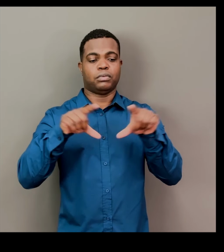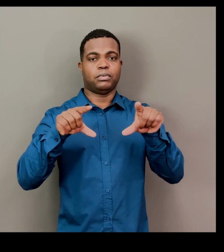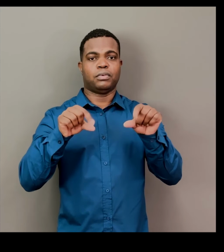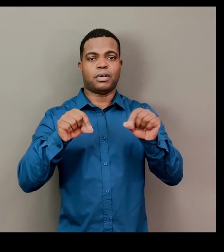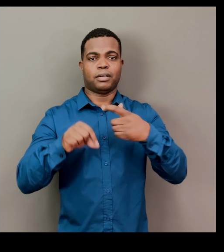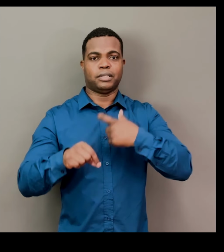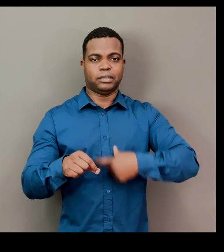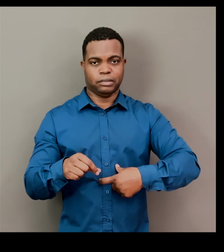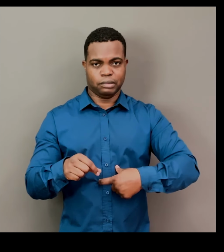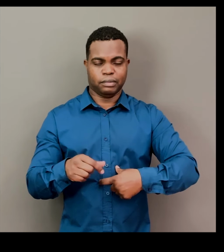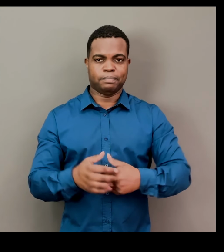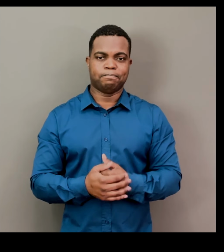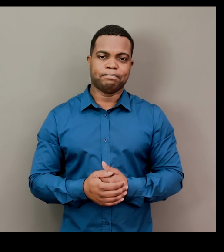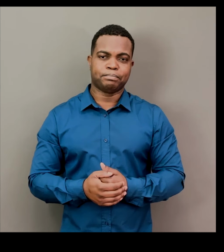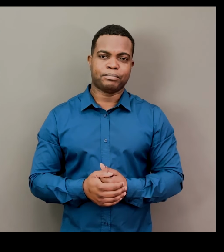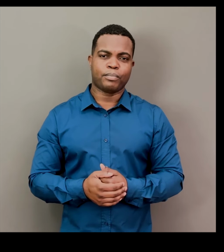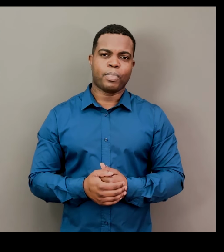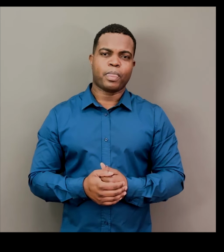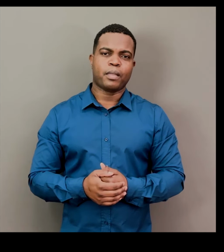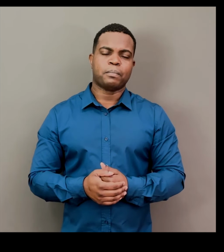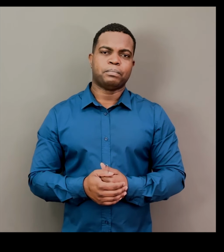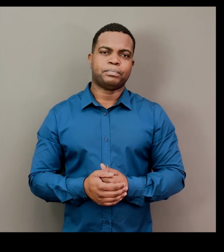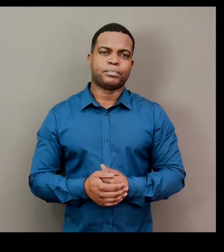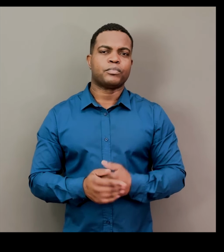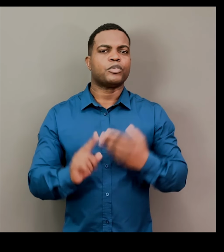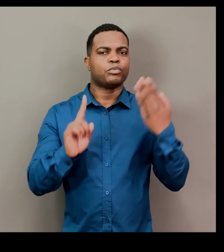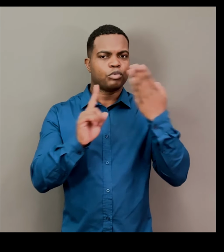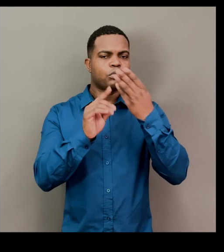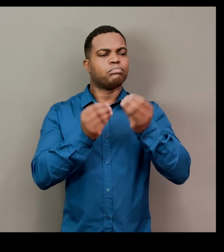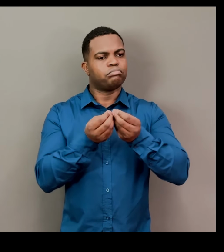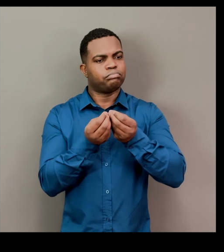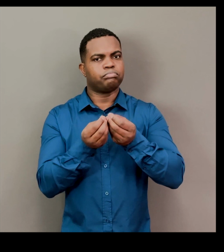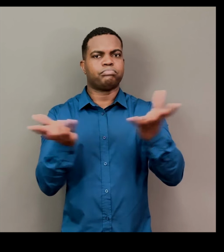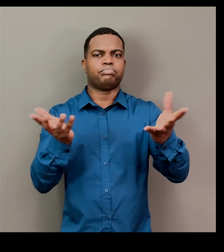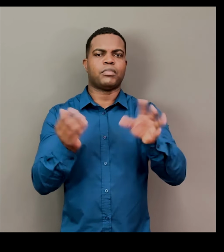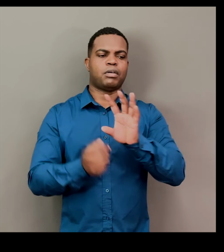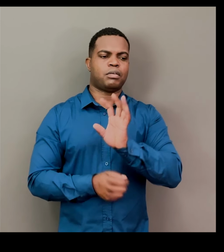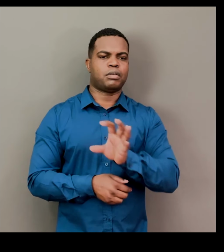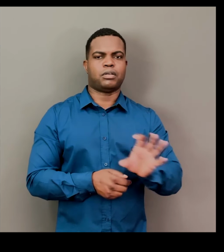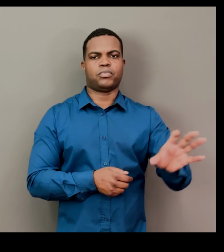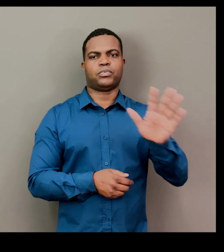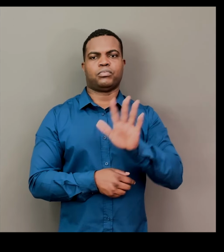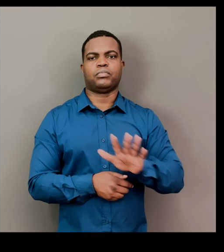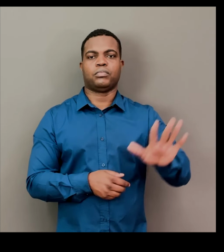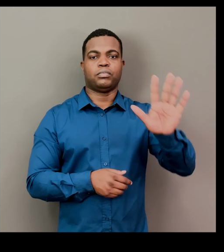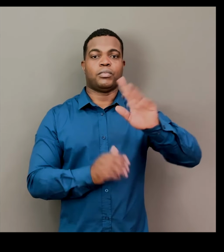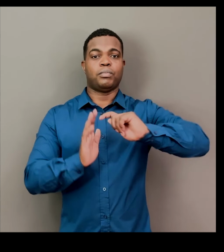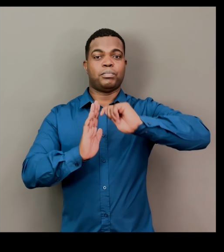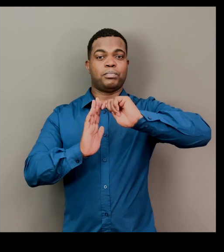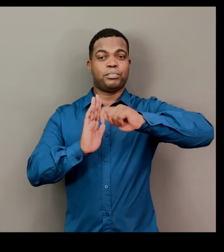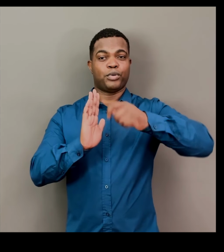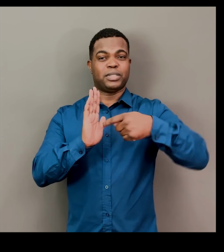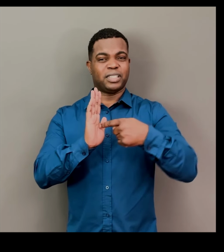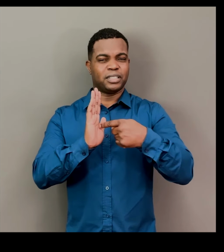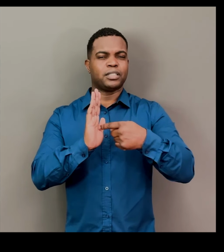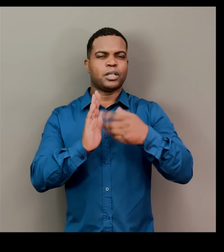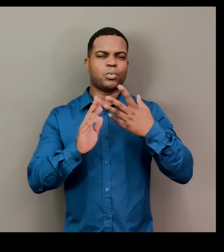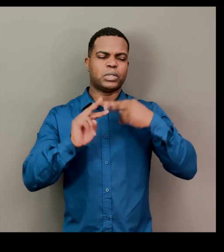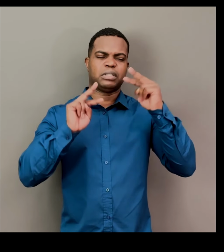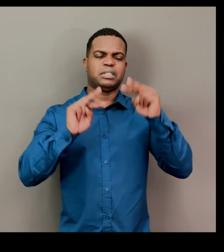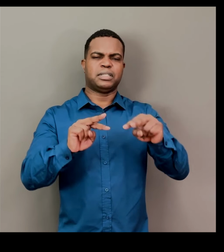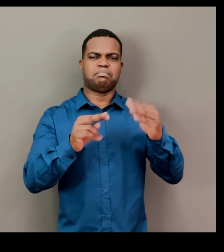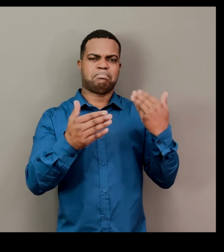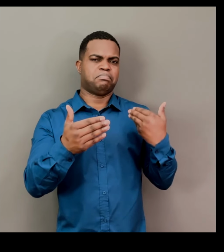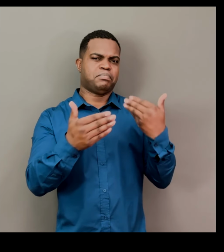Digital Identity Wallet to be made available to member states. So the major